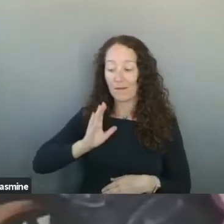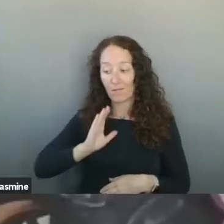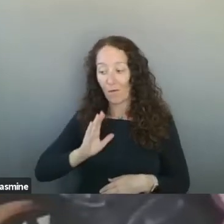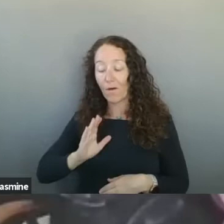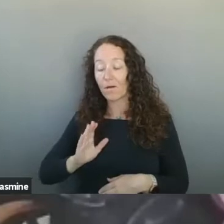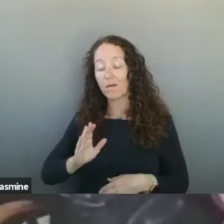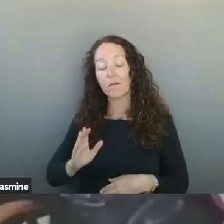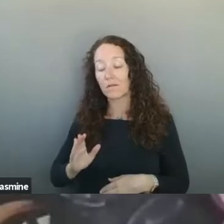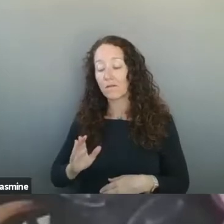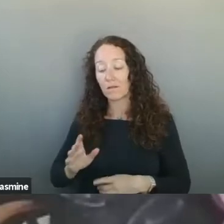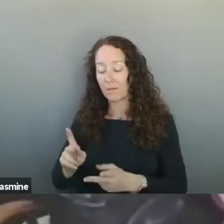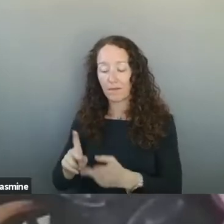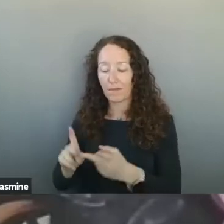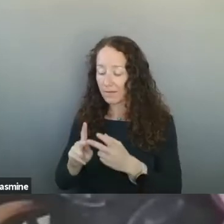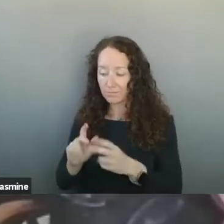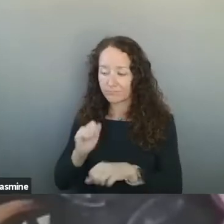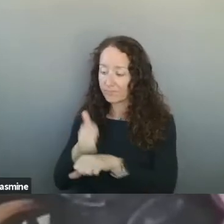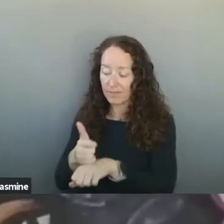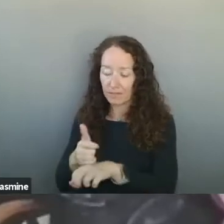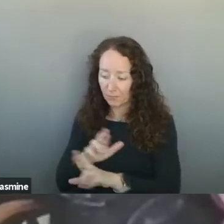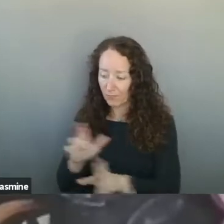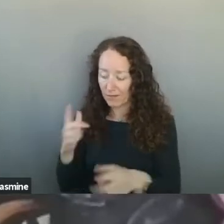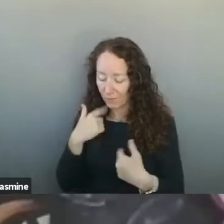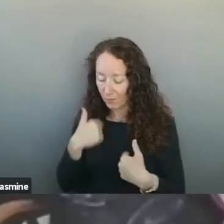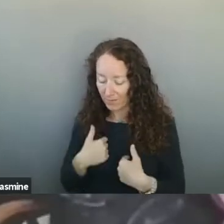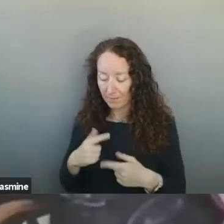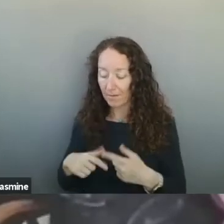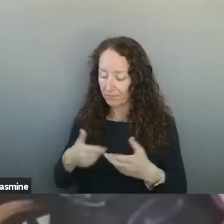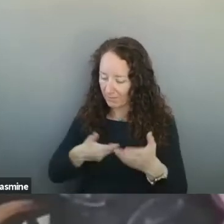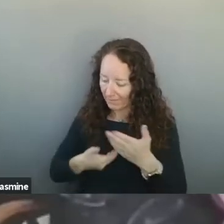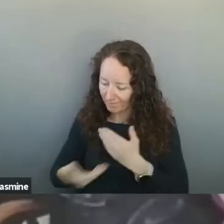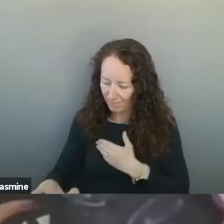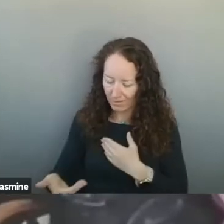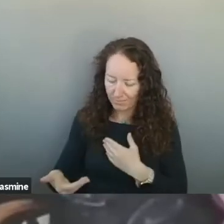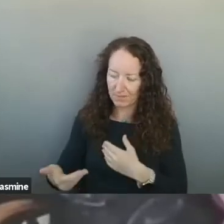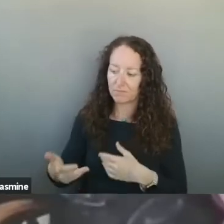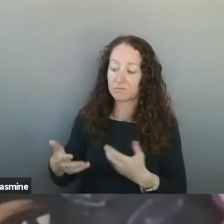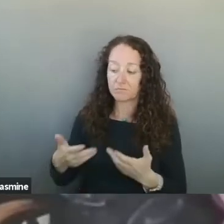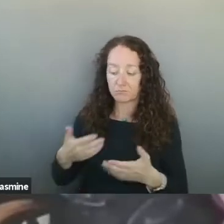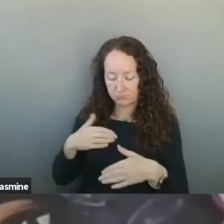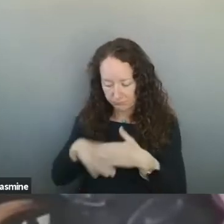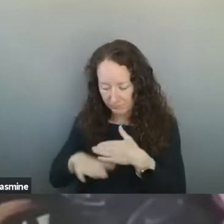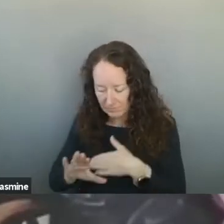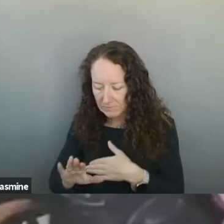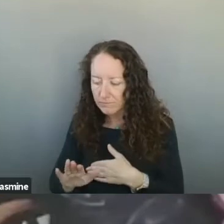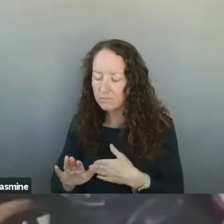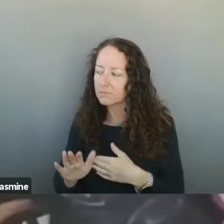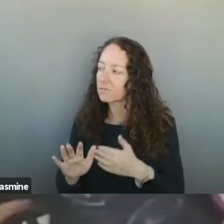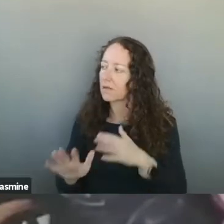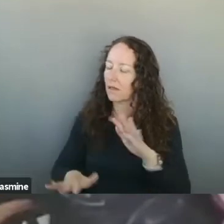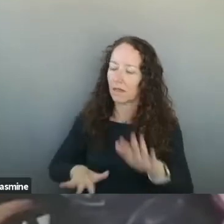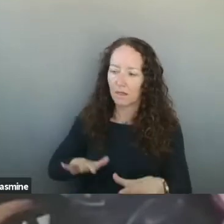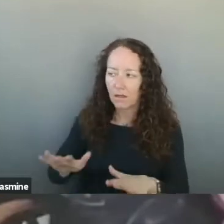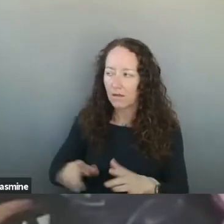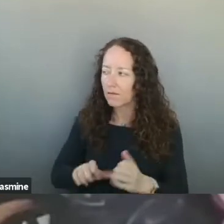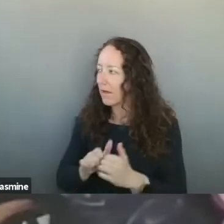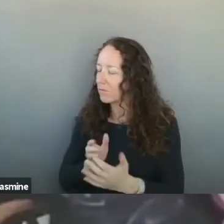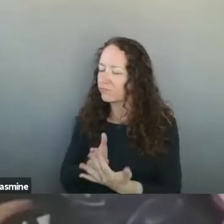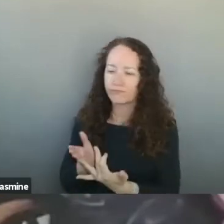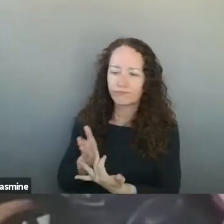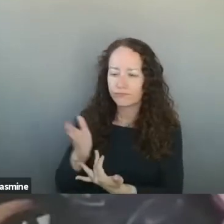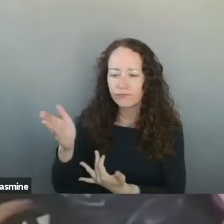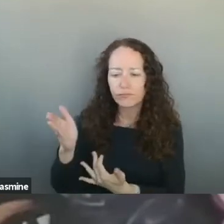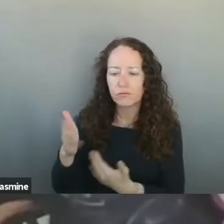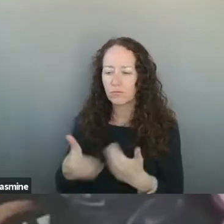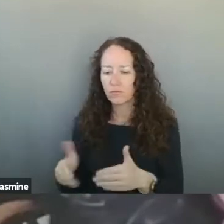me, but an invitation in. And navigating those rooms and those spaces while also